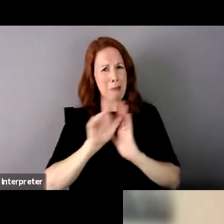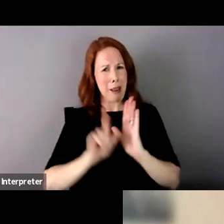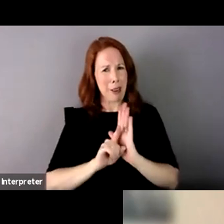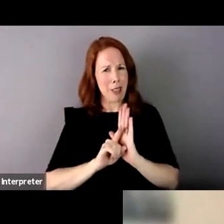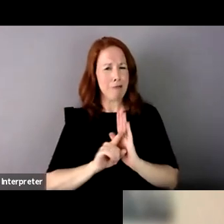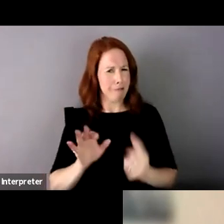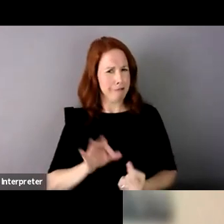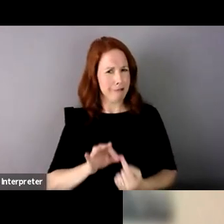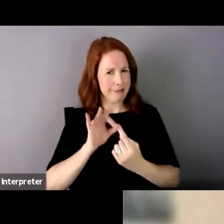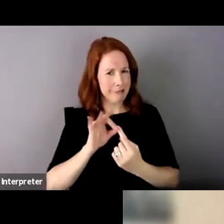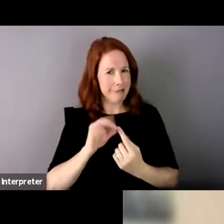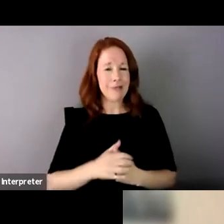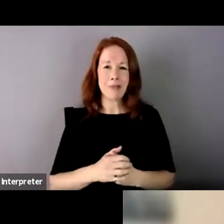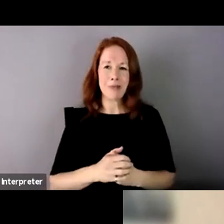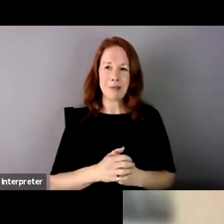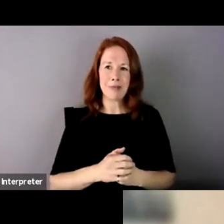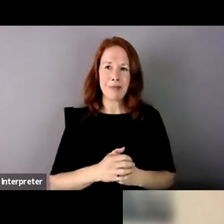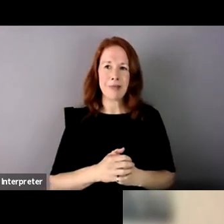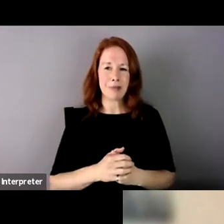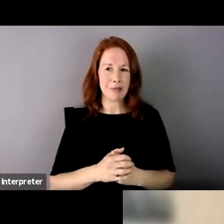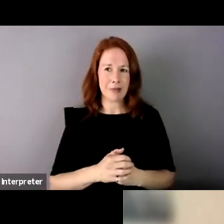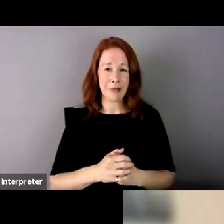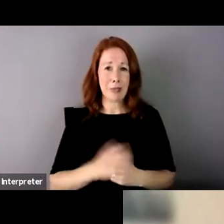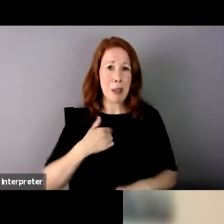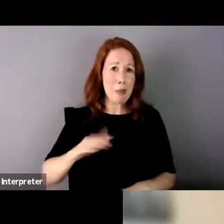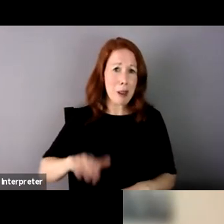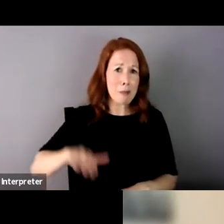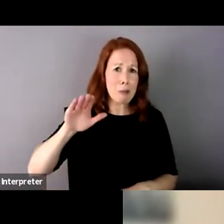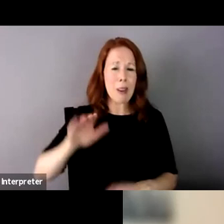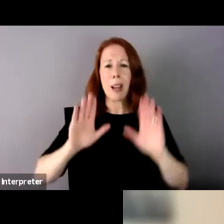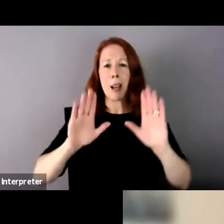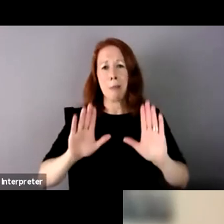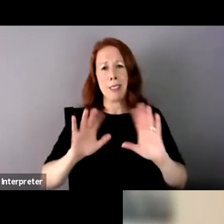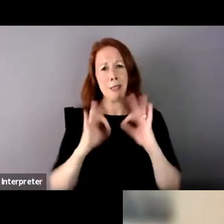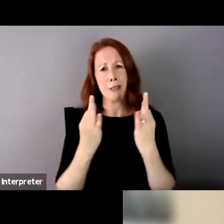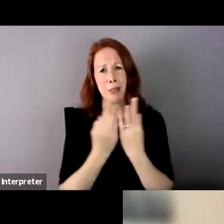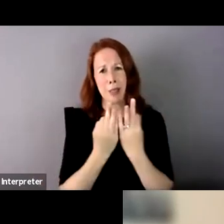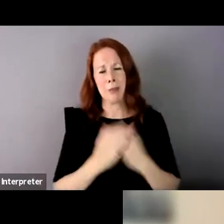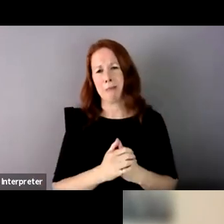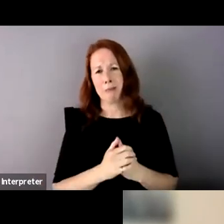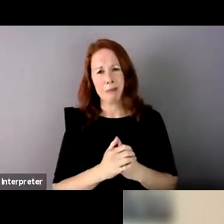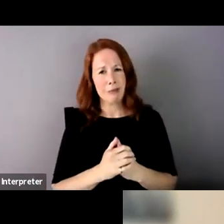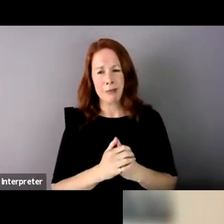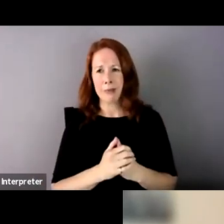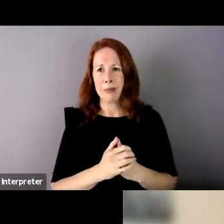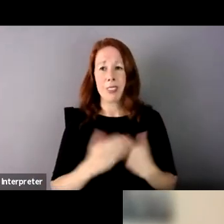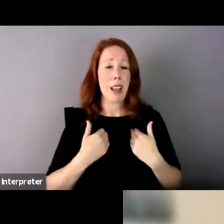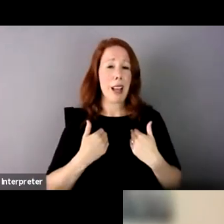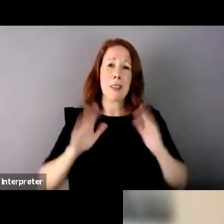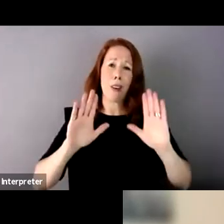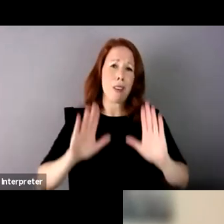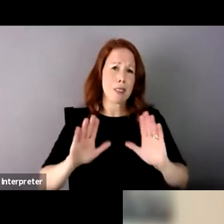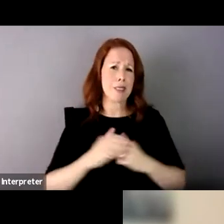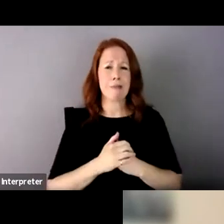that I have had the most incredible upbringing around my family. We have a very awesome,